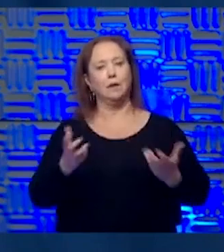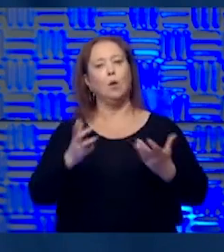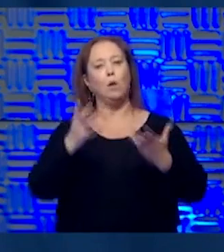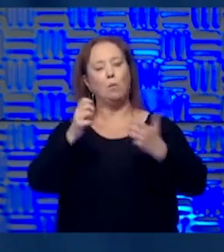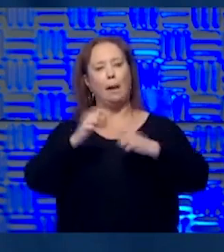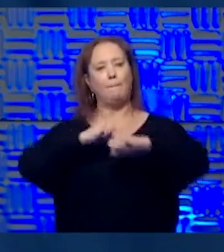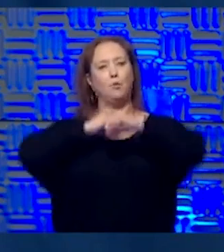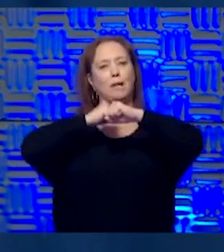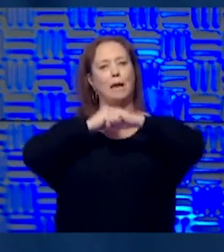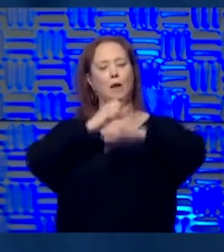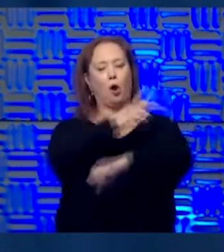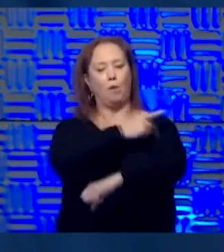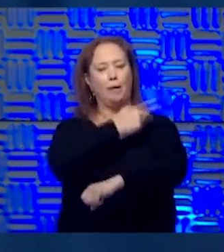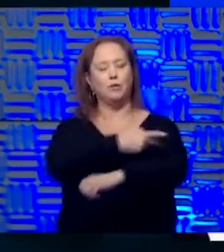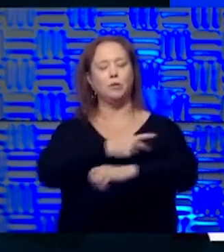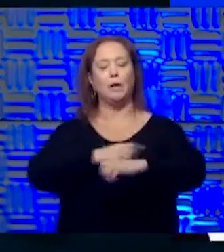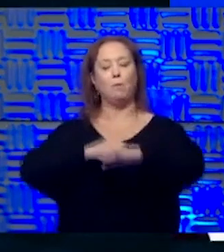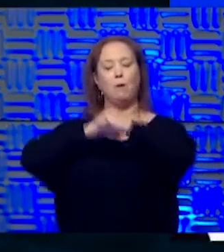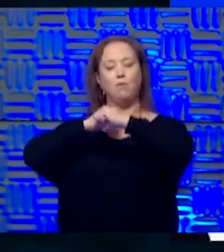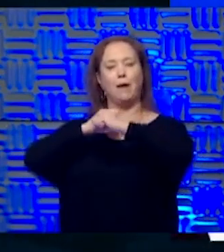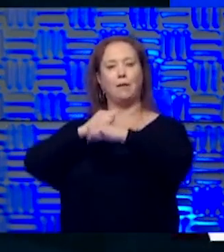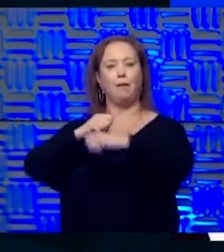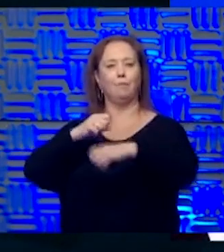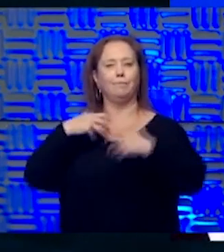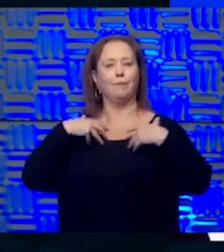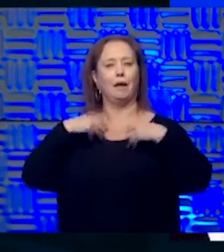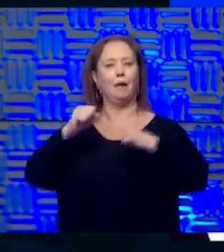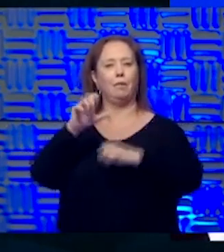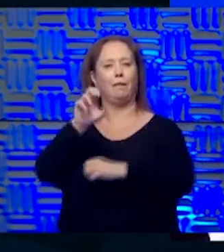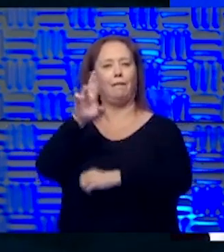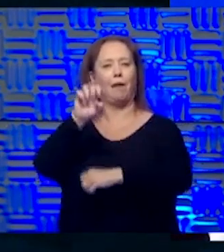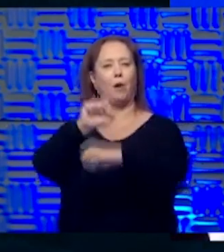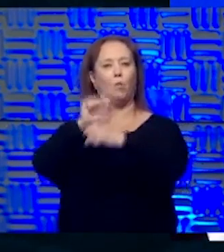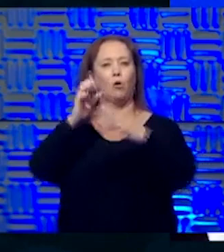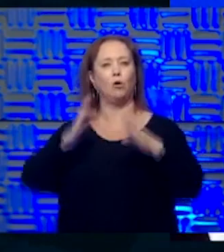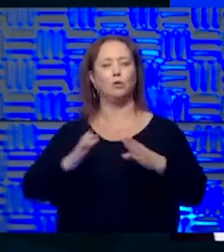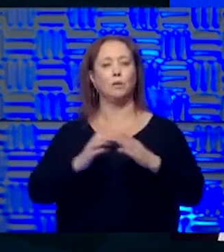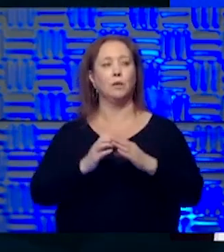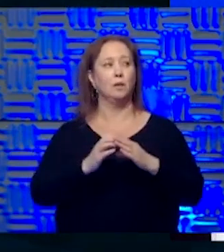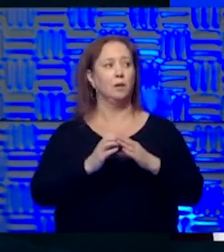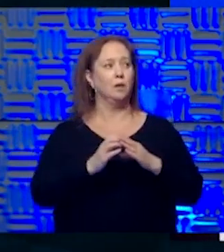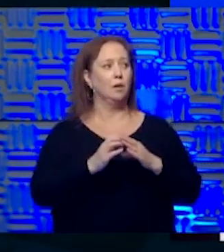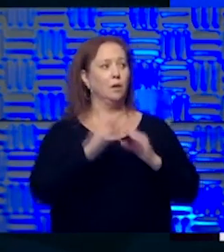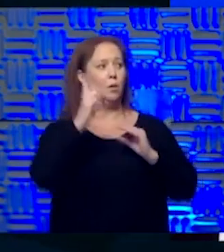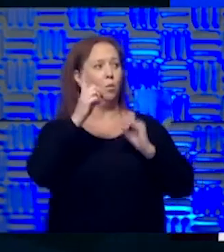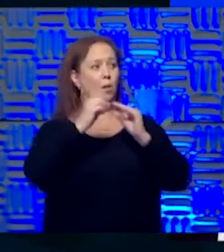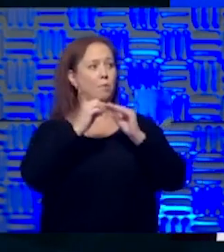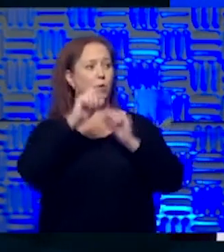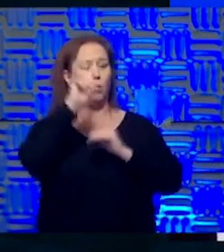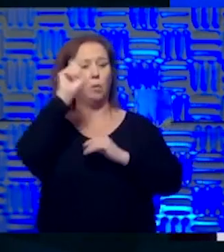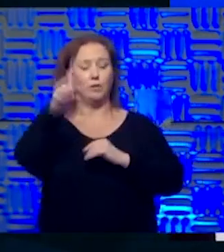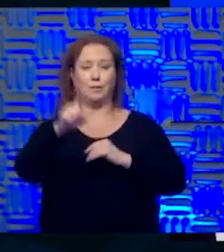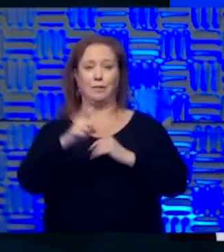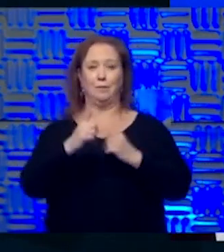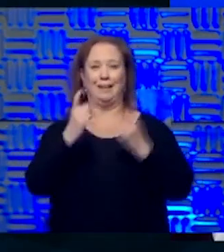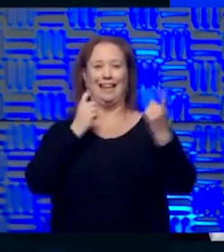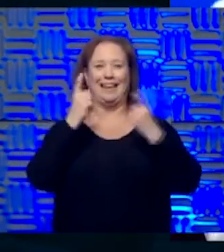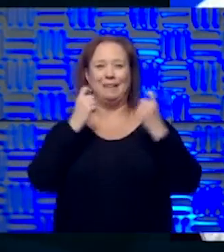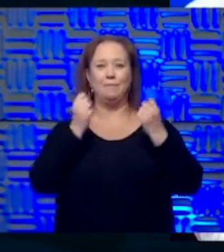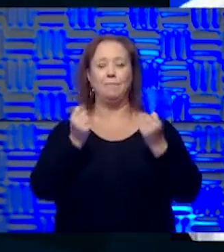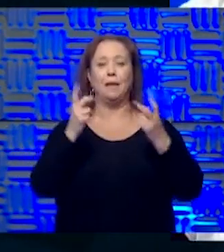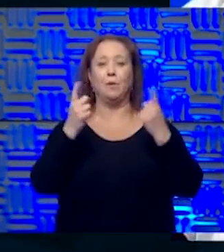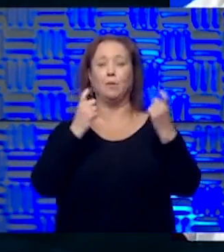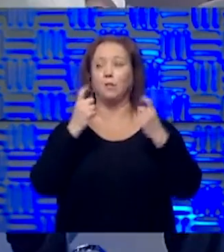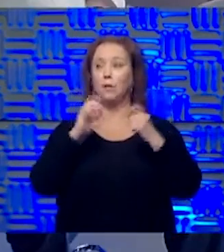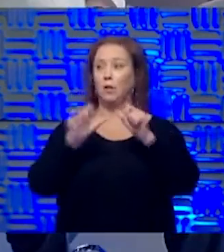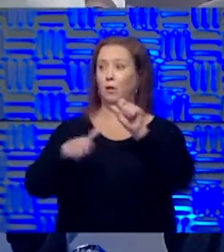protected and our healthcare workers protected. So important. All right, time for one more question, I think. Gosh, they're really pouring in. Quickly,